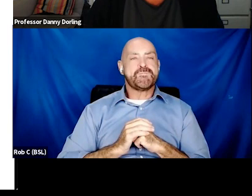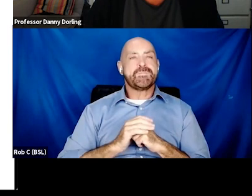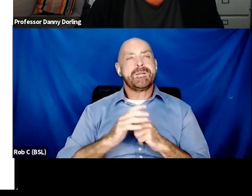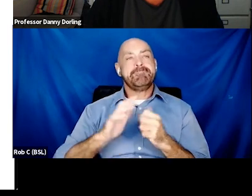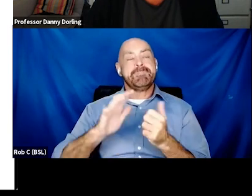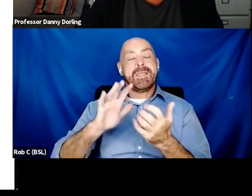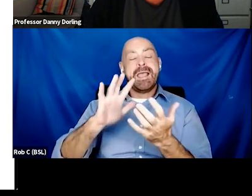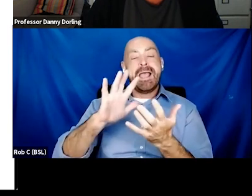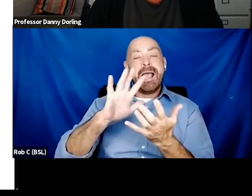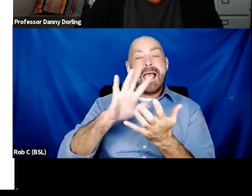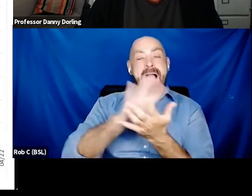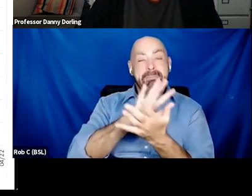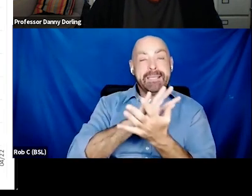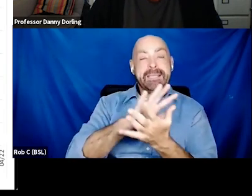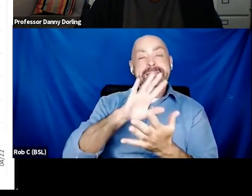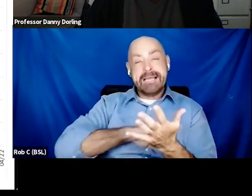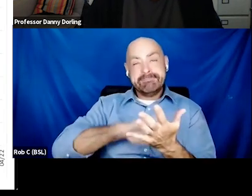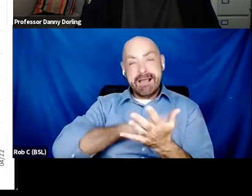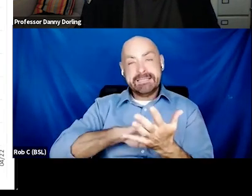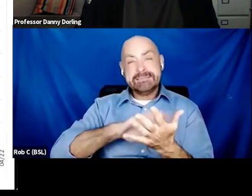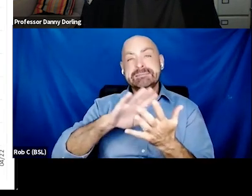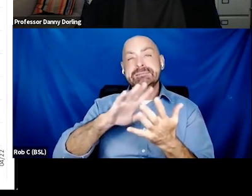with life.